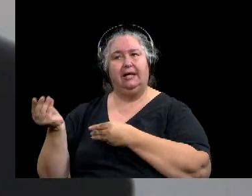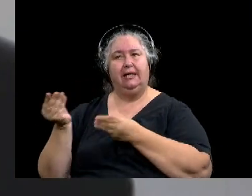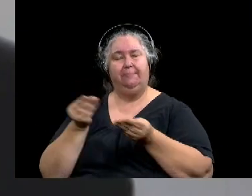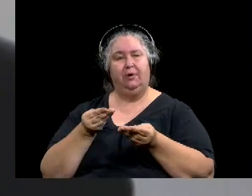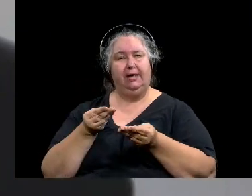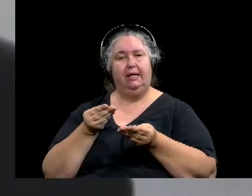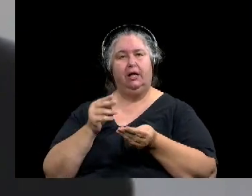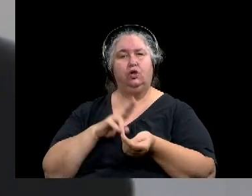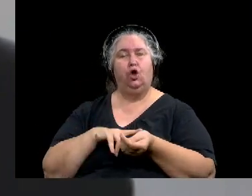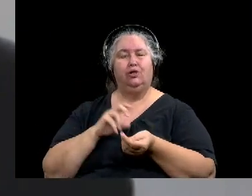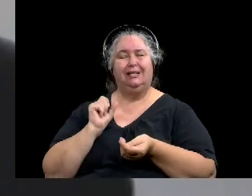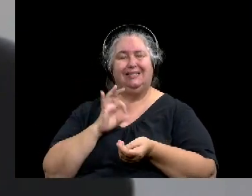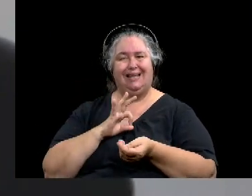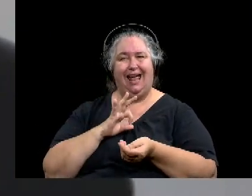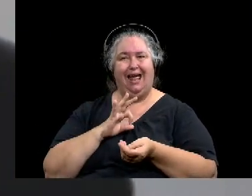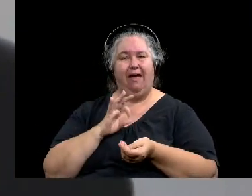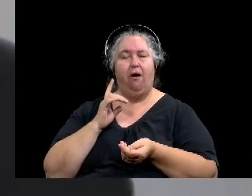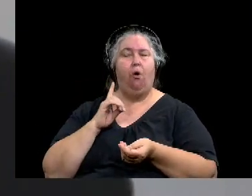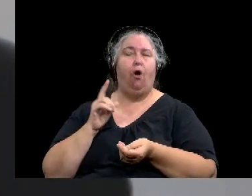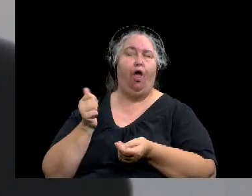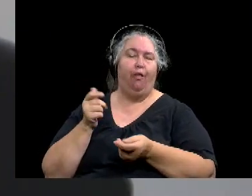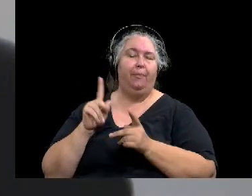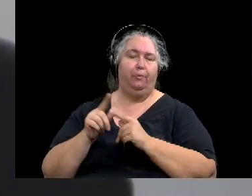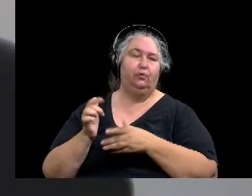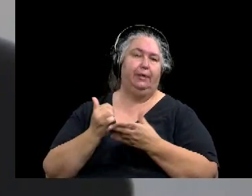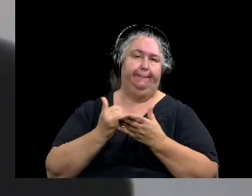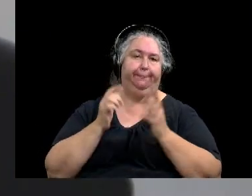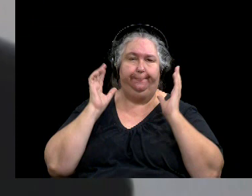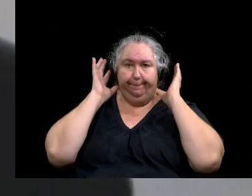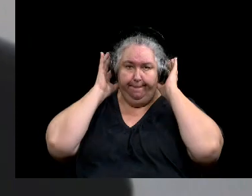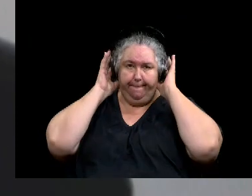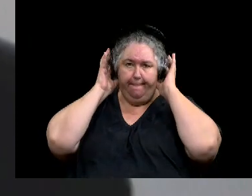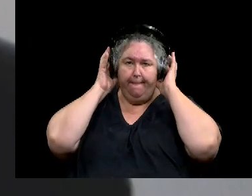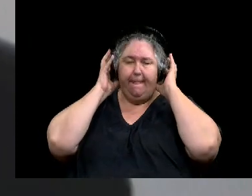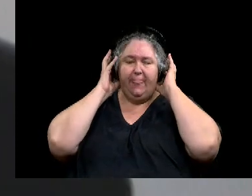staff or others to help.